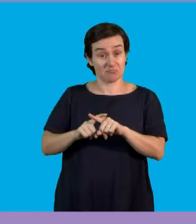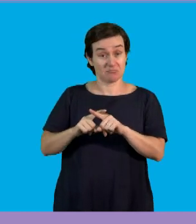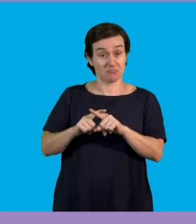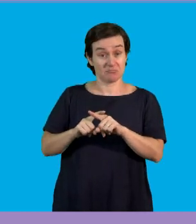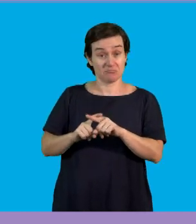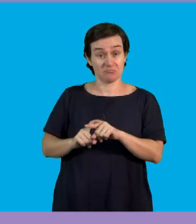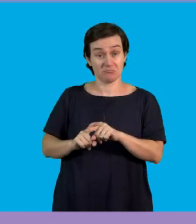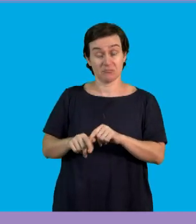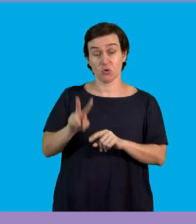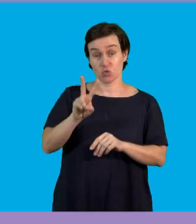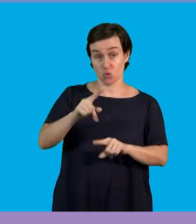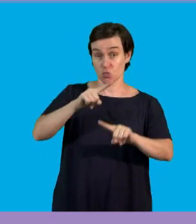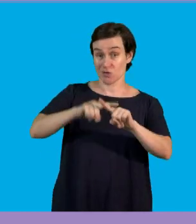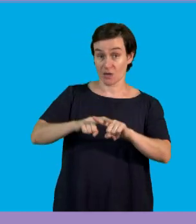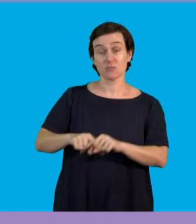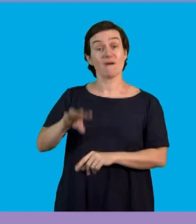by